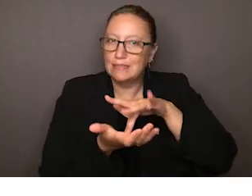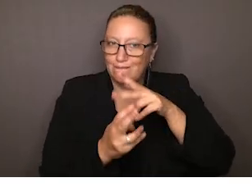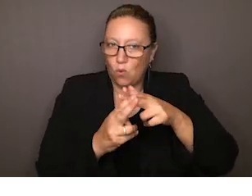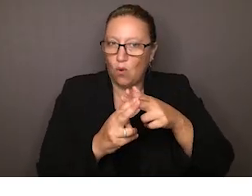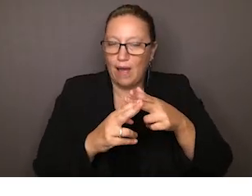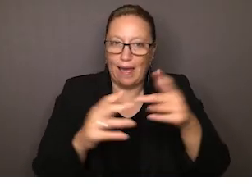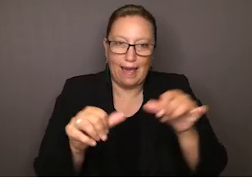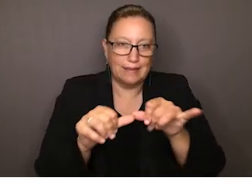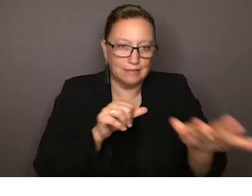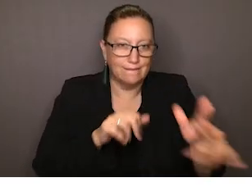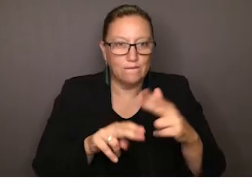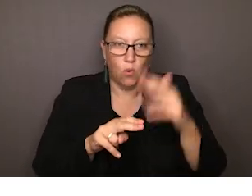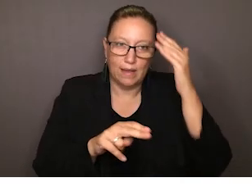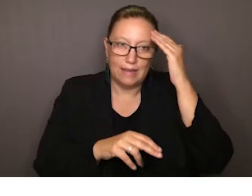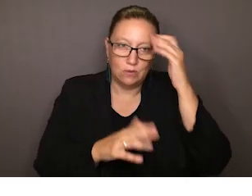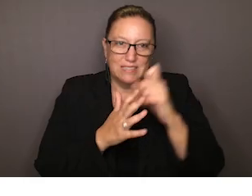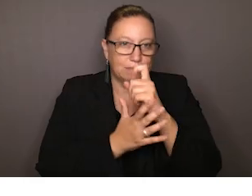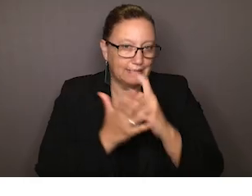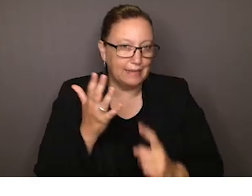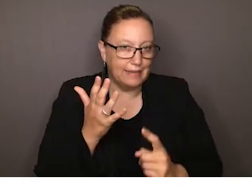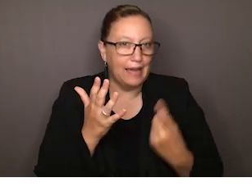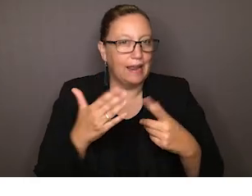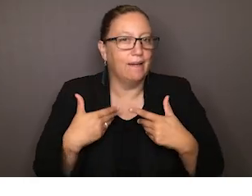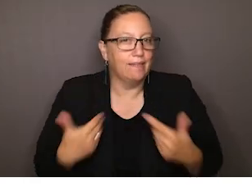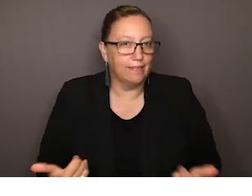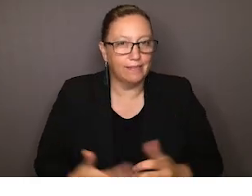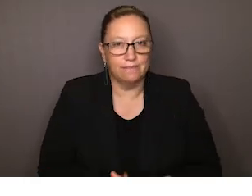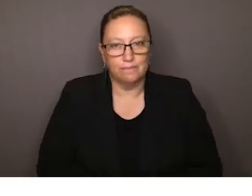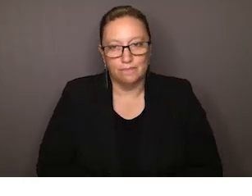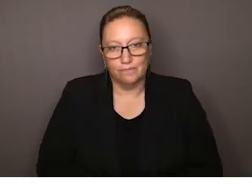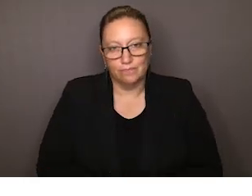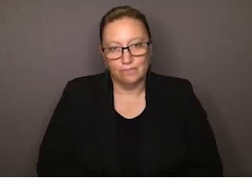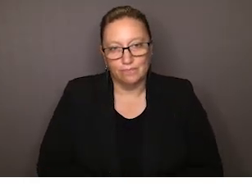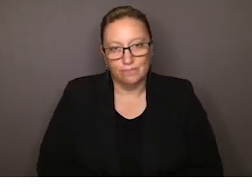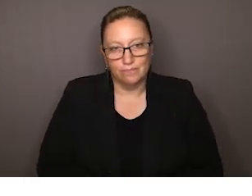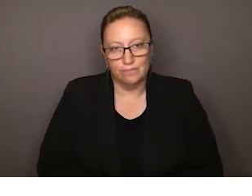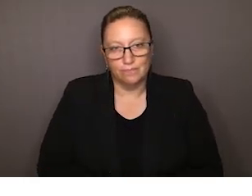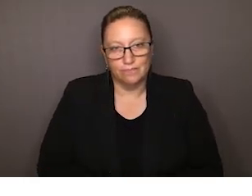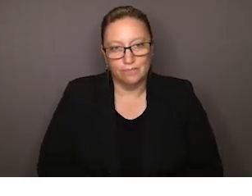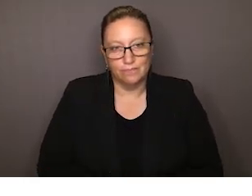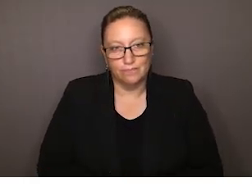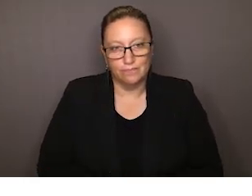Excellence in Intellectual Disability Health. We call it the Center for